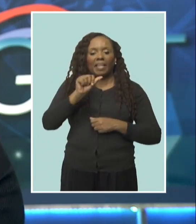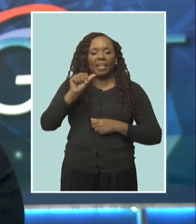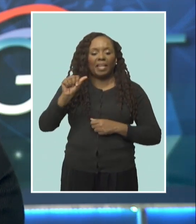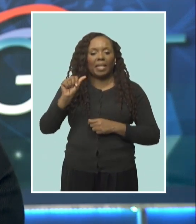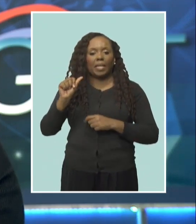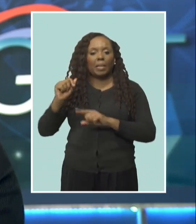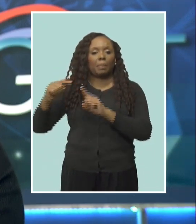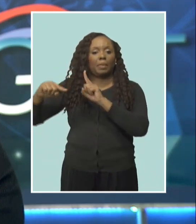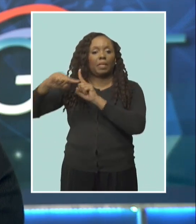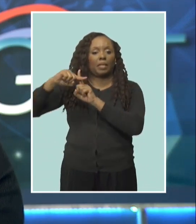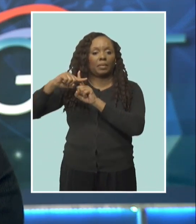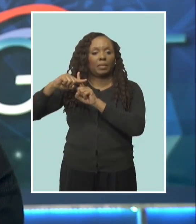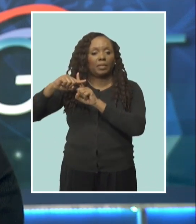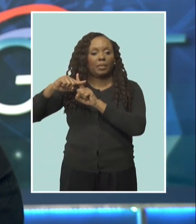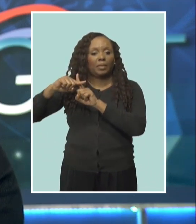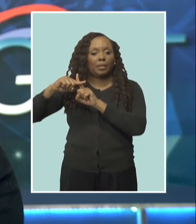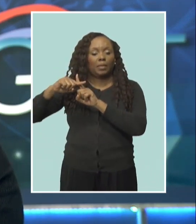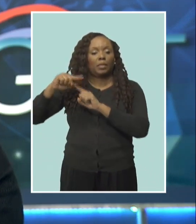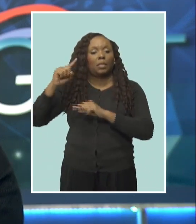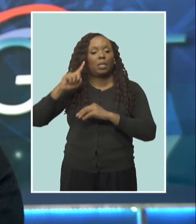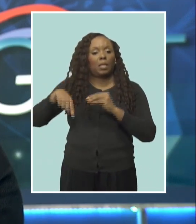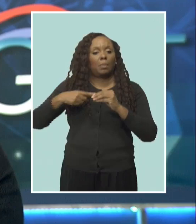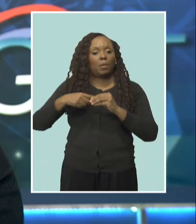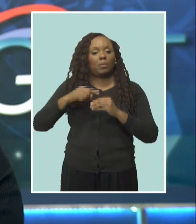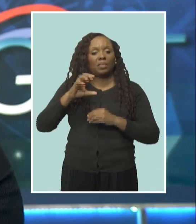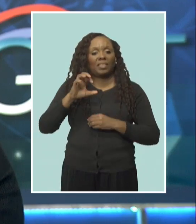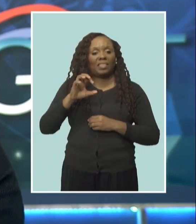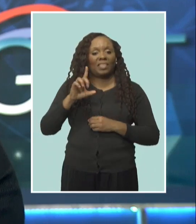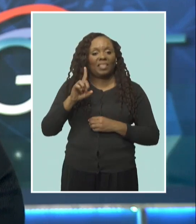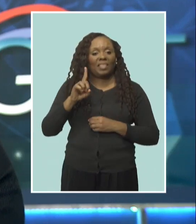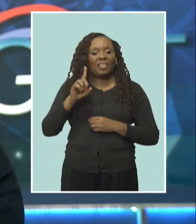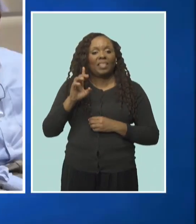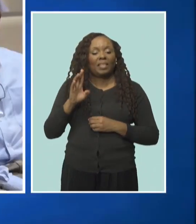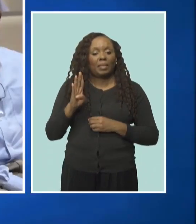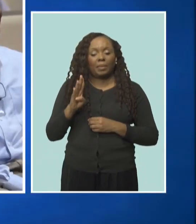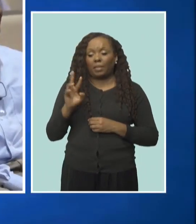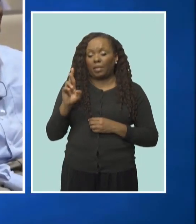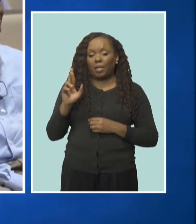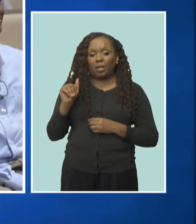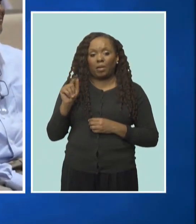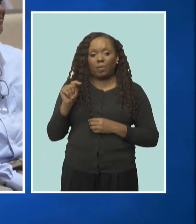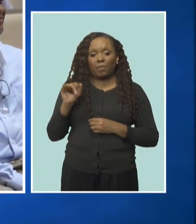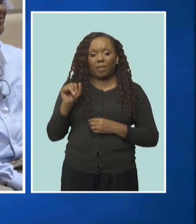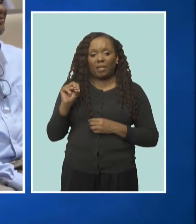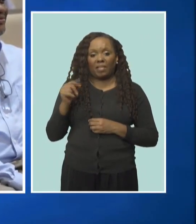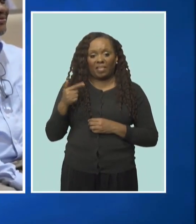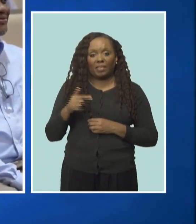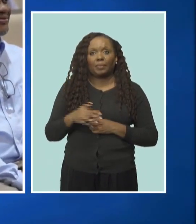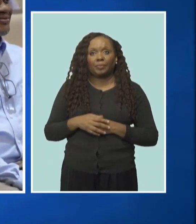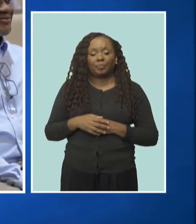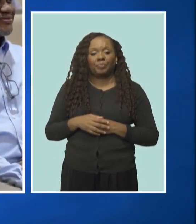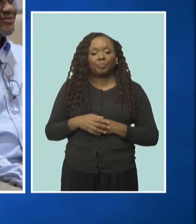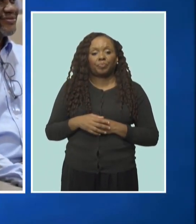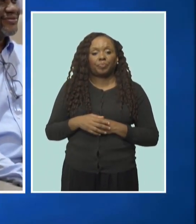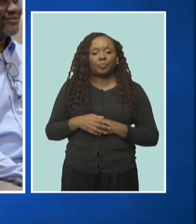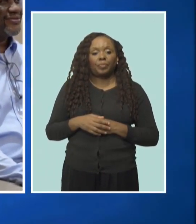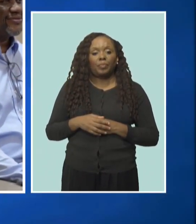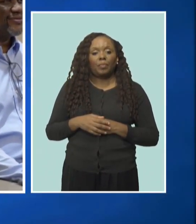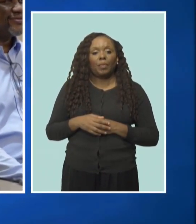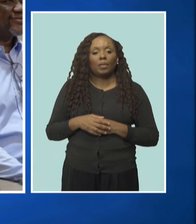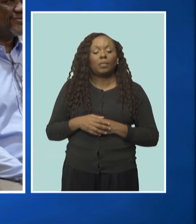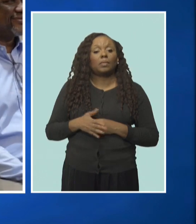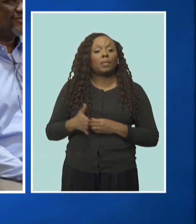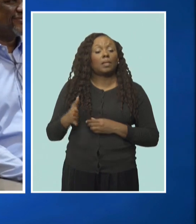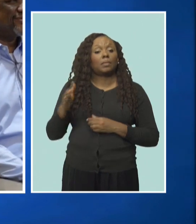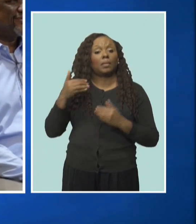Caribbean Development Bank's long-term issuer default rating. It noted that this was underpinned by very high